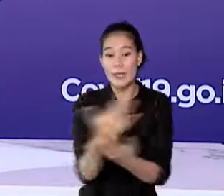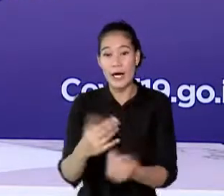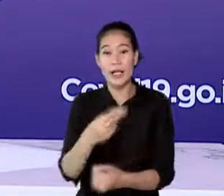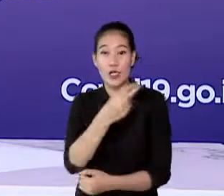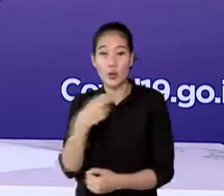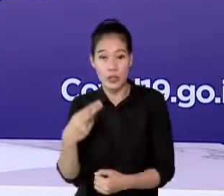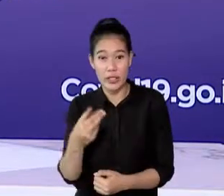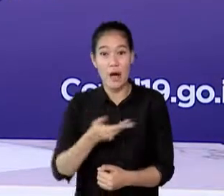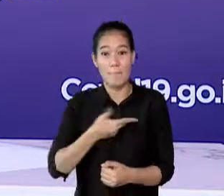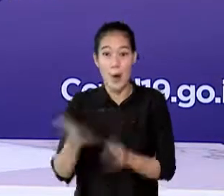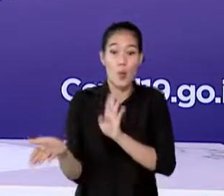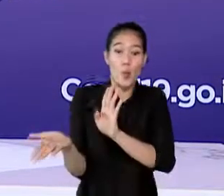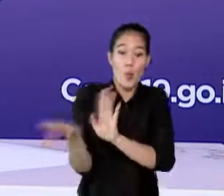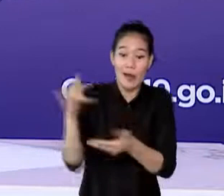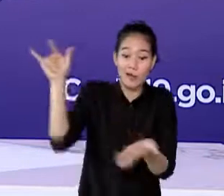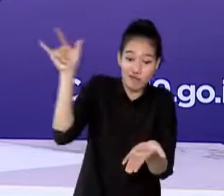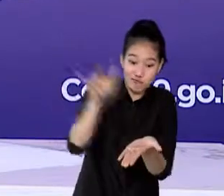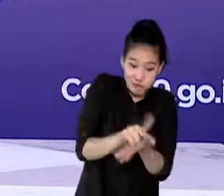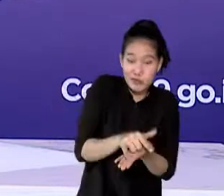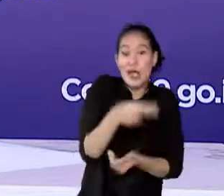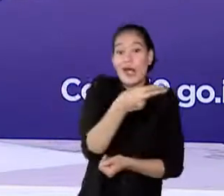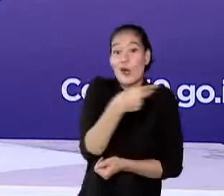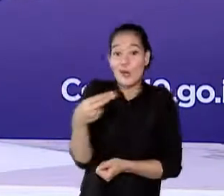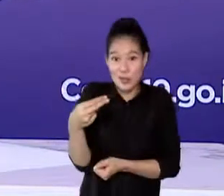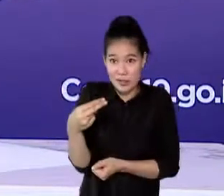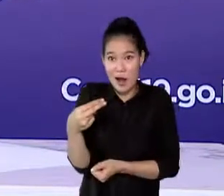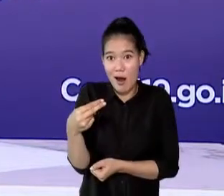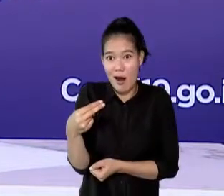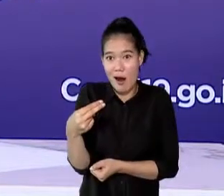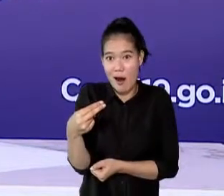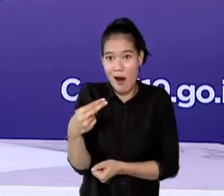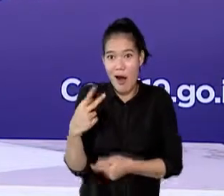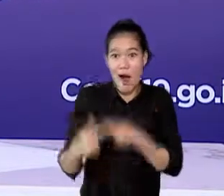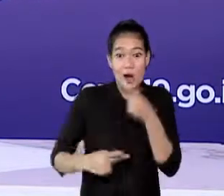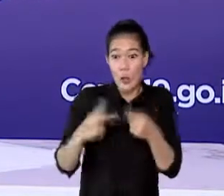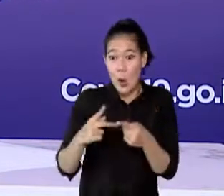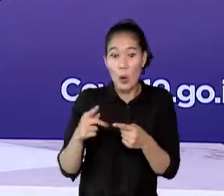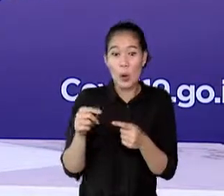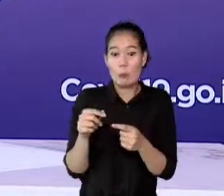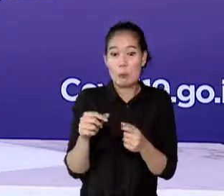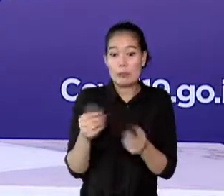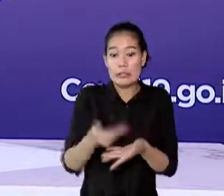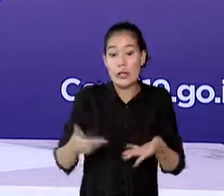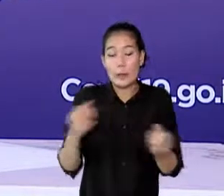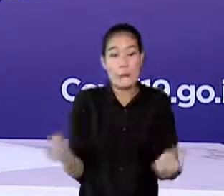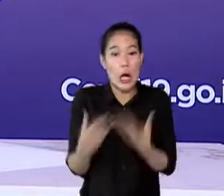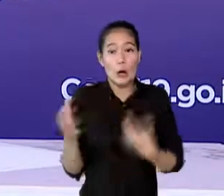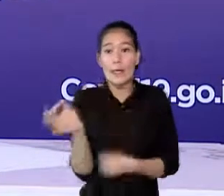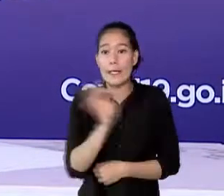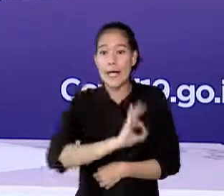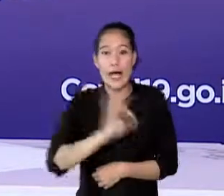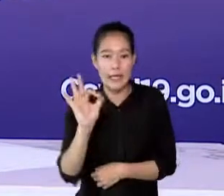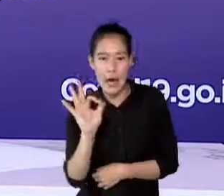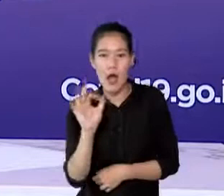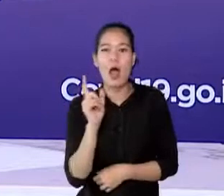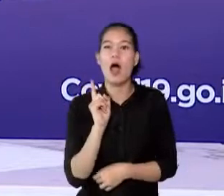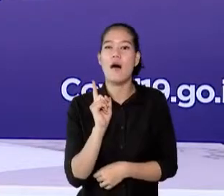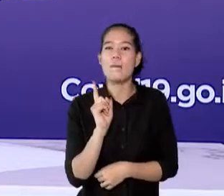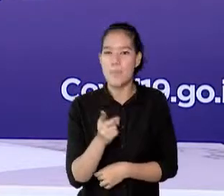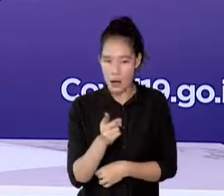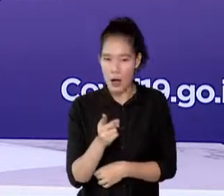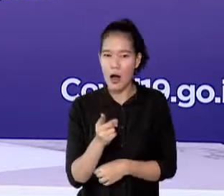who want to return to Indonesia or repatriation. If there is no urgent need, they are urged to